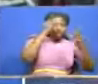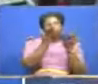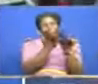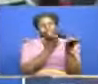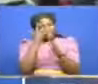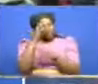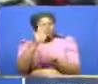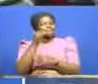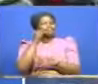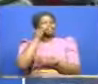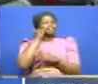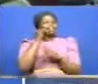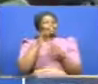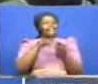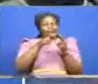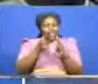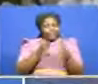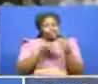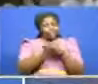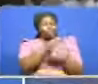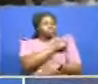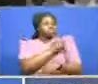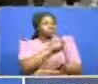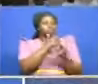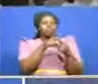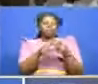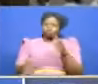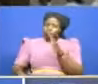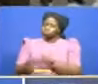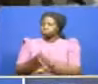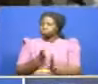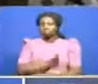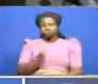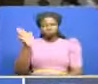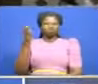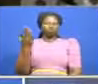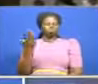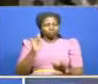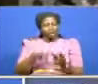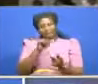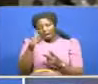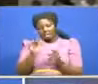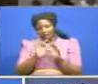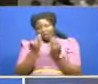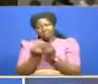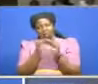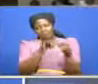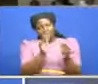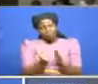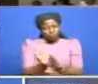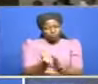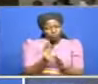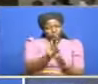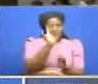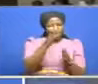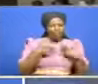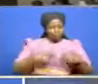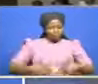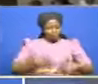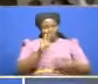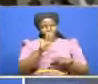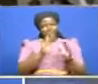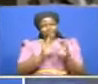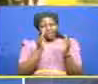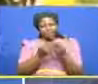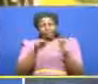at the facility but was turned away. Another family that had come to collect the body of their kin who died on Sunday had to